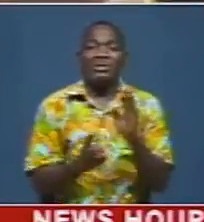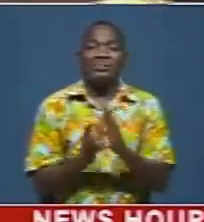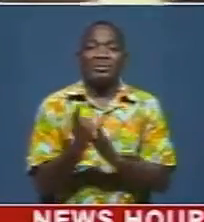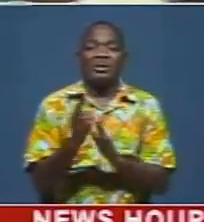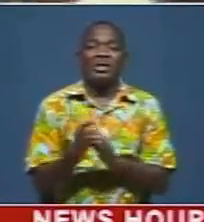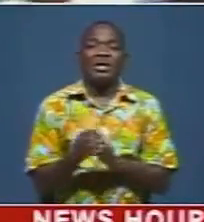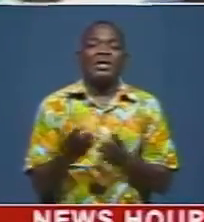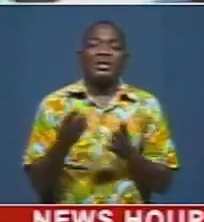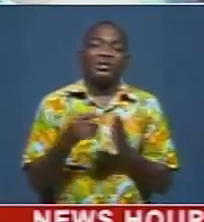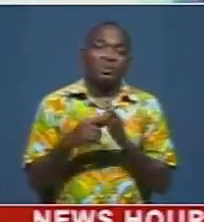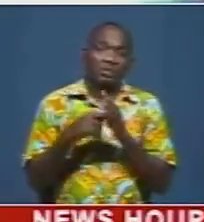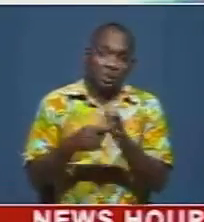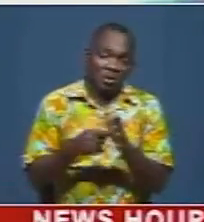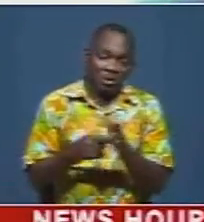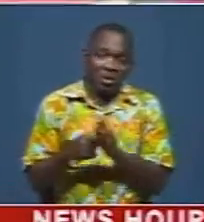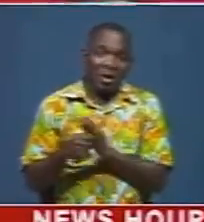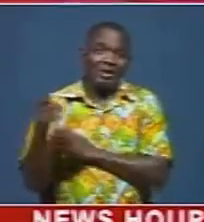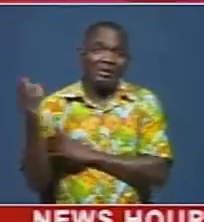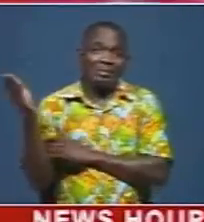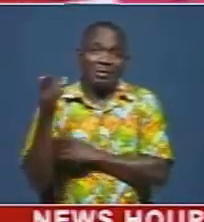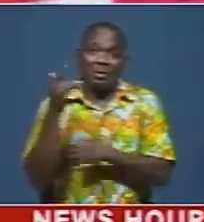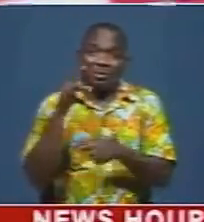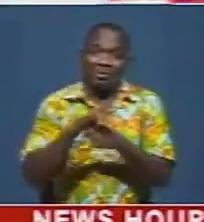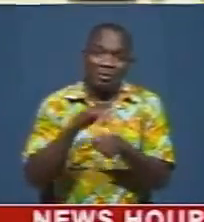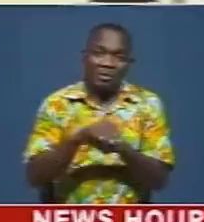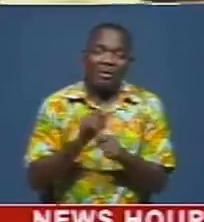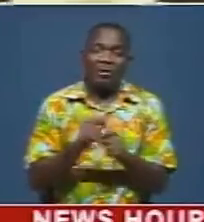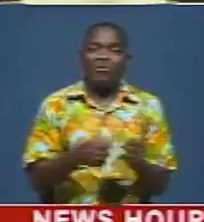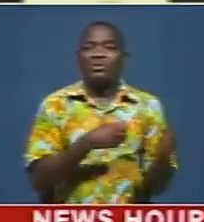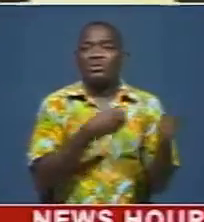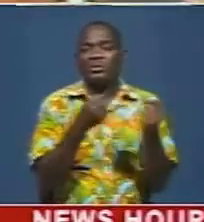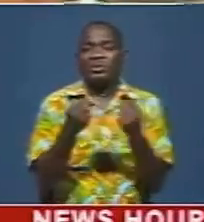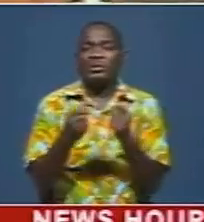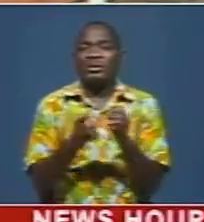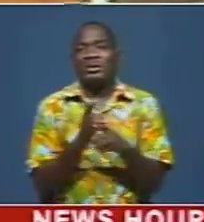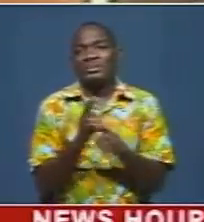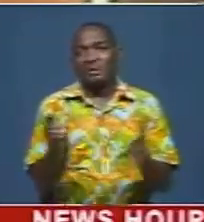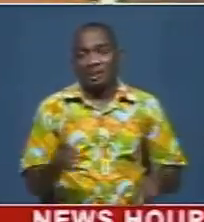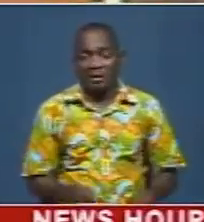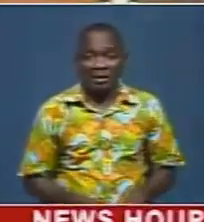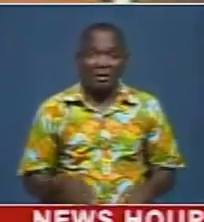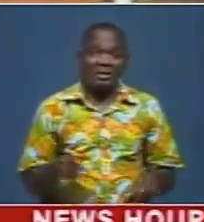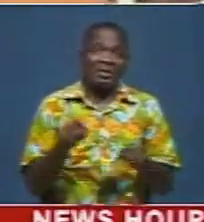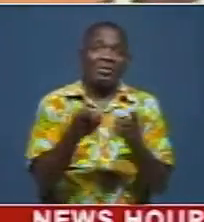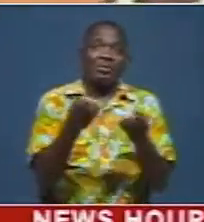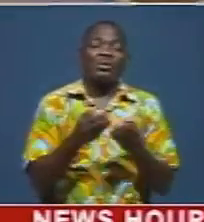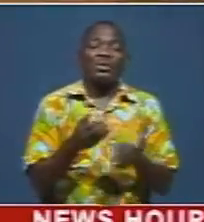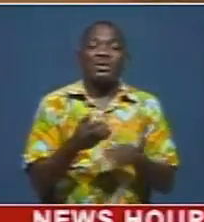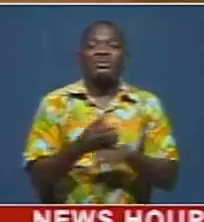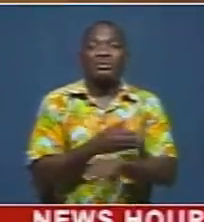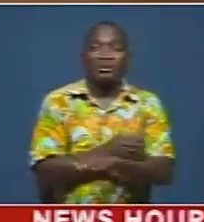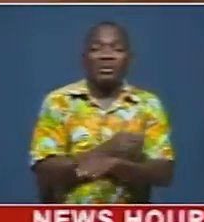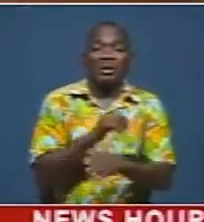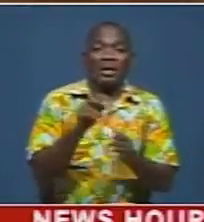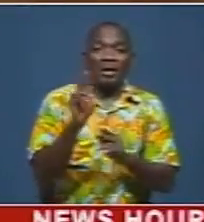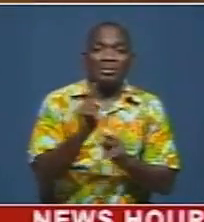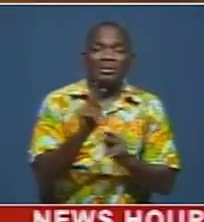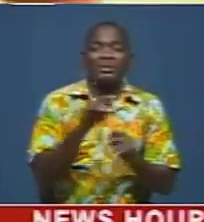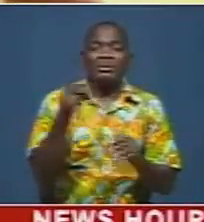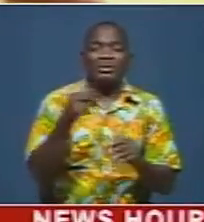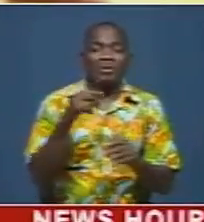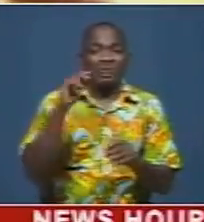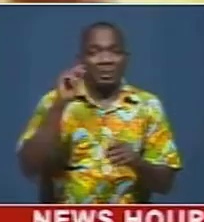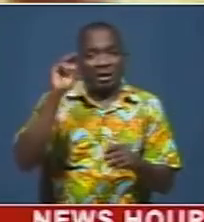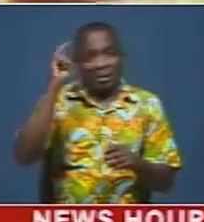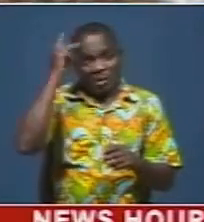shape manifestos at the drafting stages to deepen democracy. It also seeks to improve the use of manifestos to